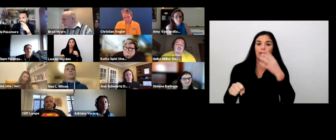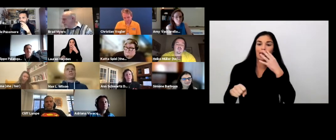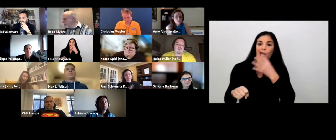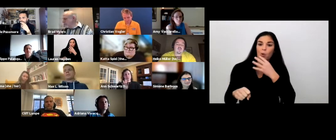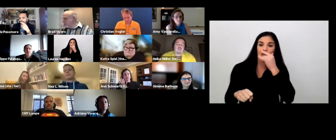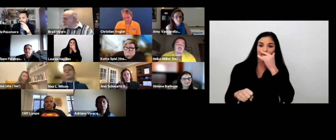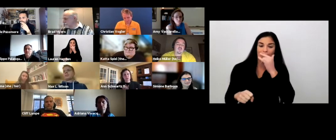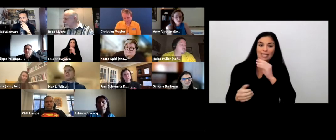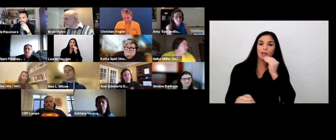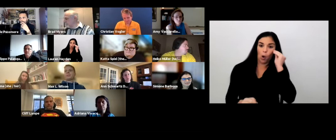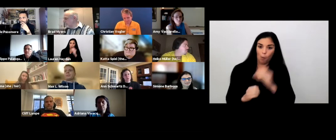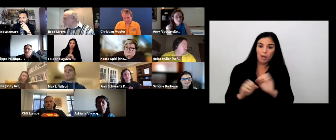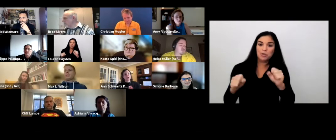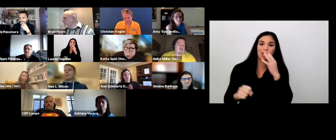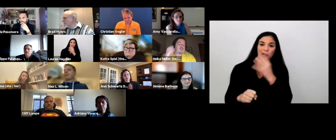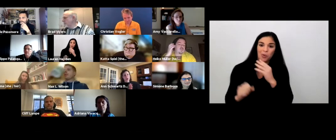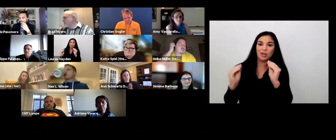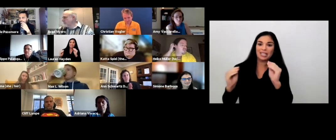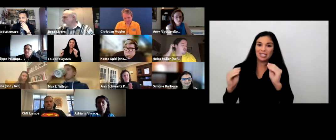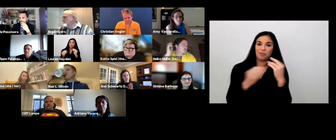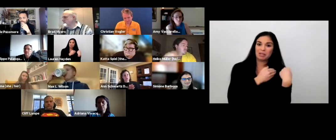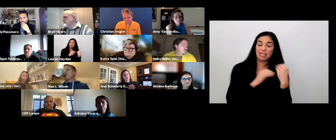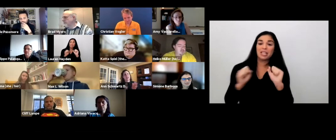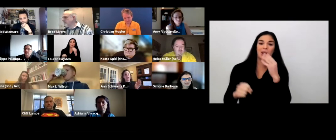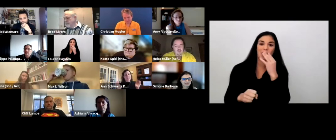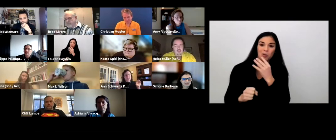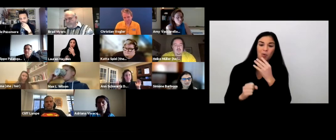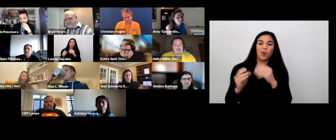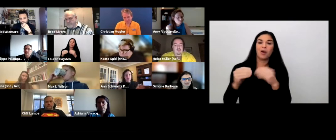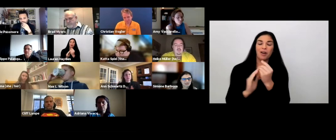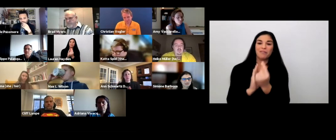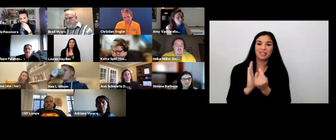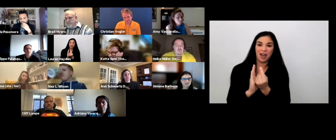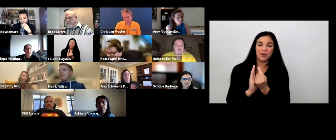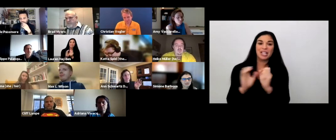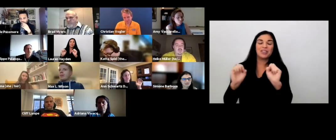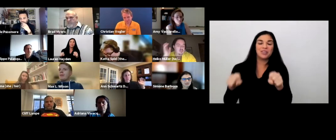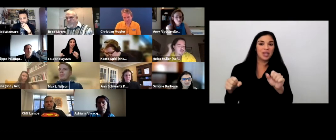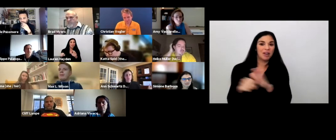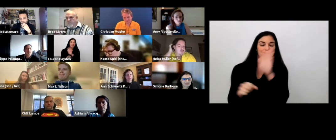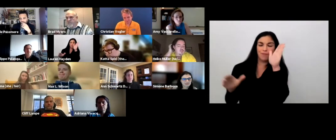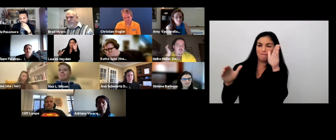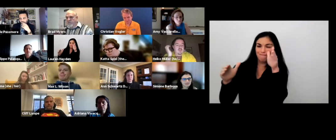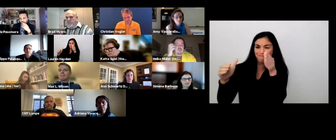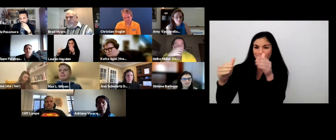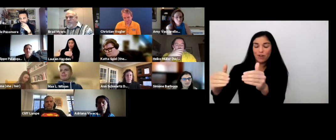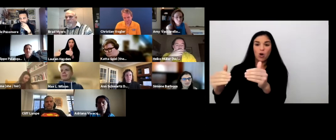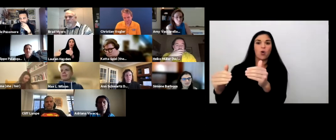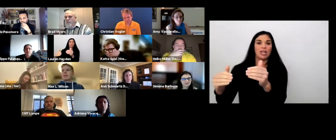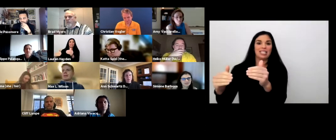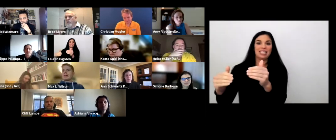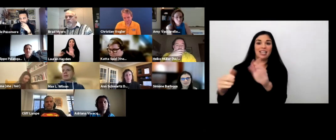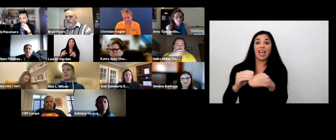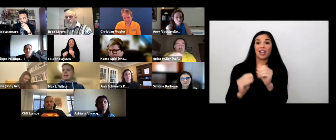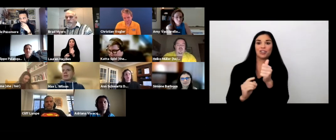teaching responsibilities. You can ignore the office hours, and you can focus and you can take those 10 extra minutes to sit